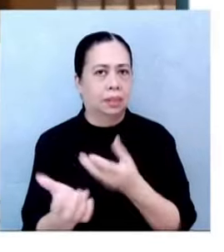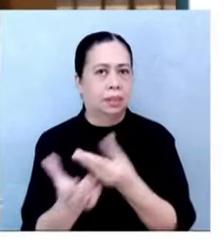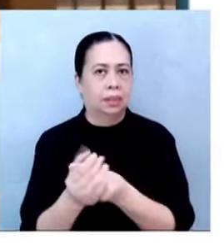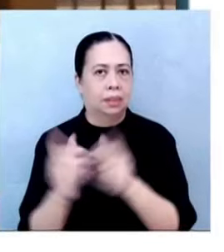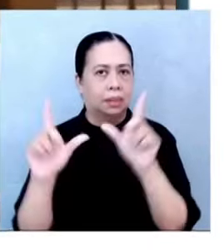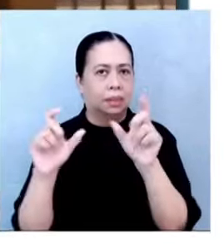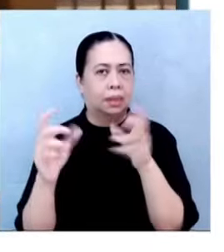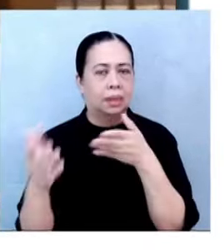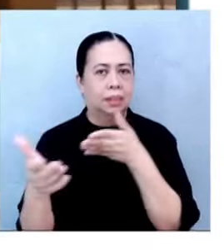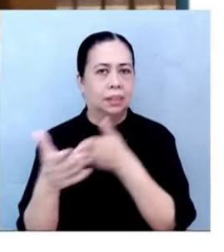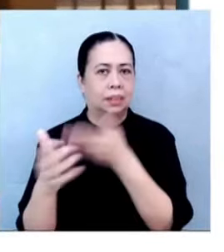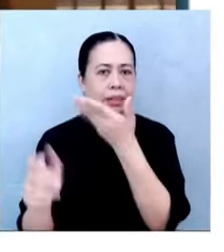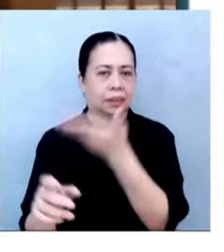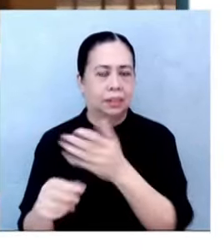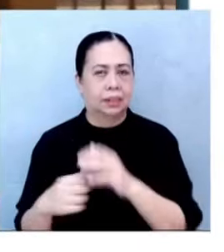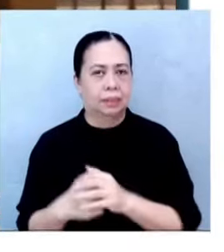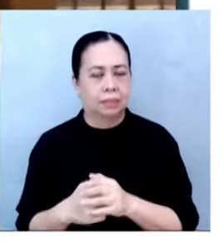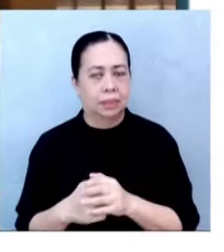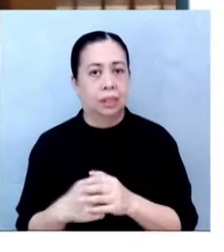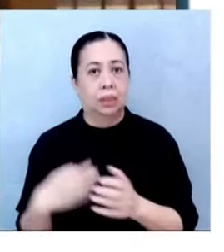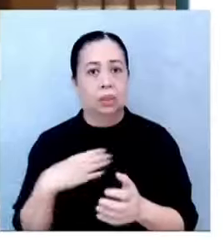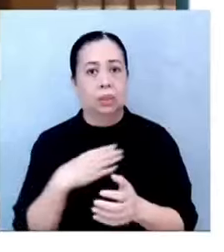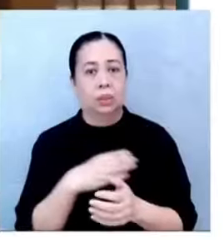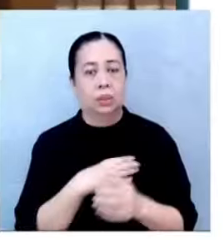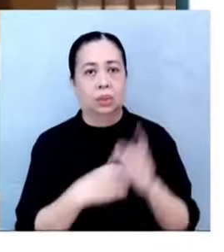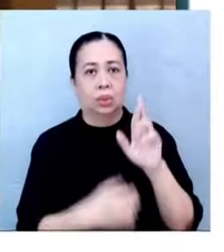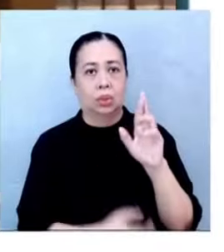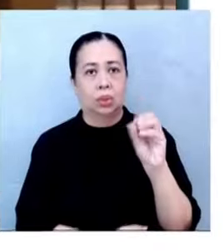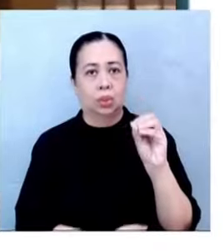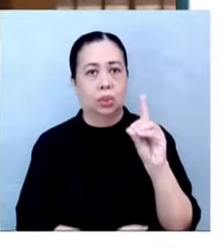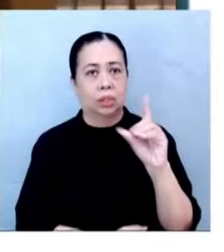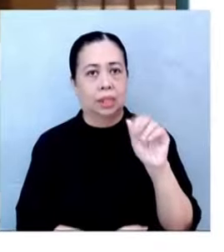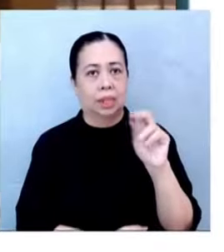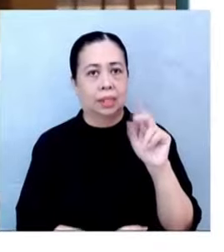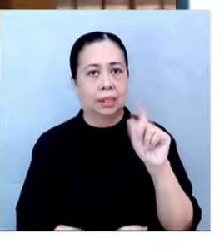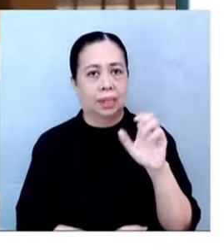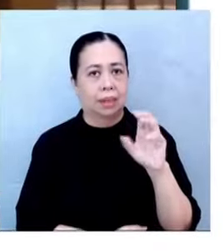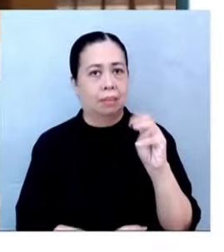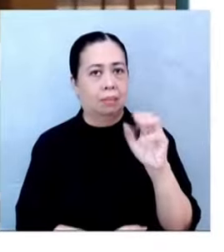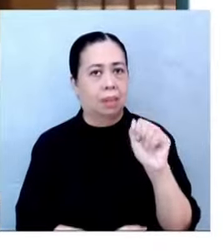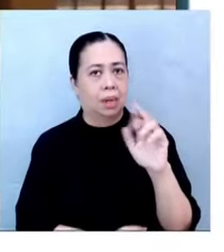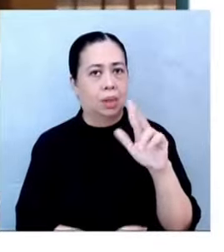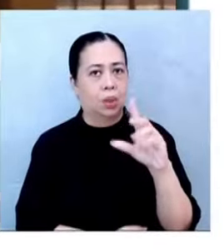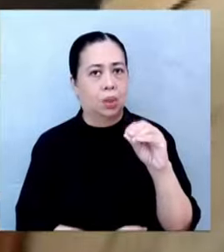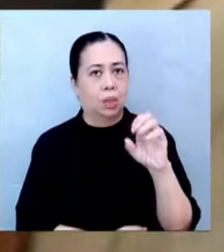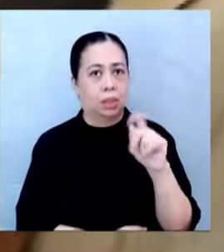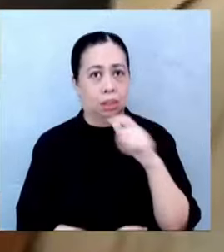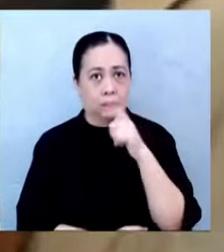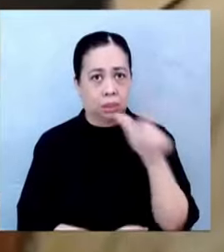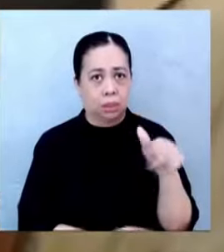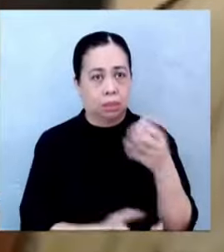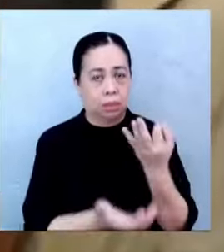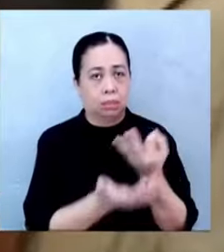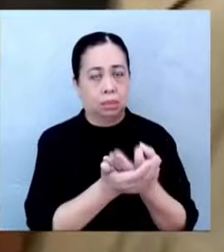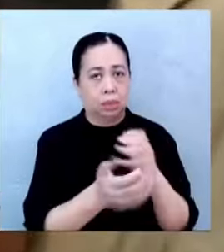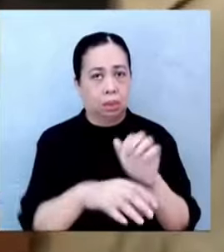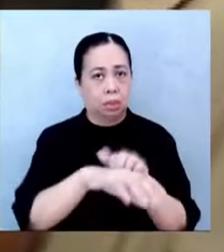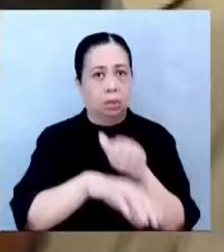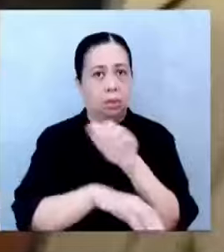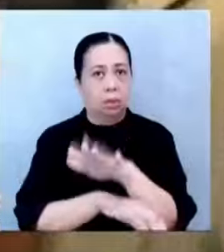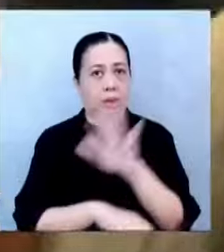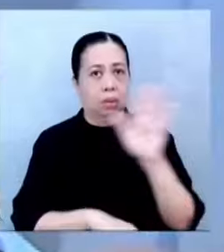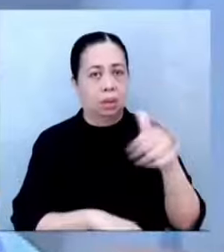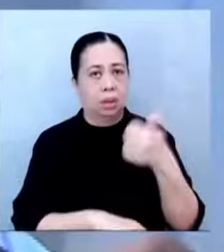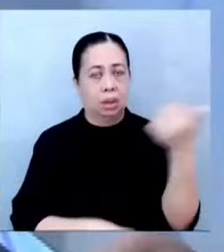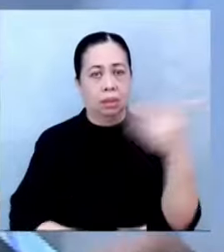him. Saguet Party List Representative Rodante Marcoleta previously claimed money was transferred to two offshore bank accounts